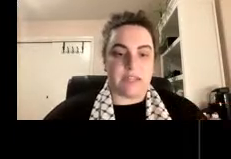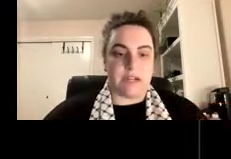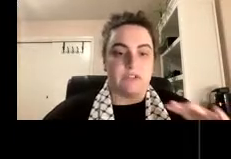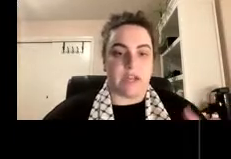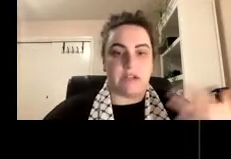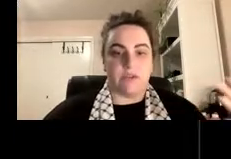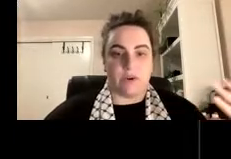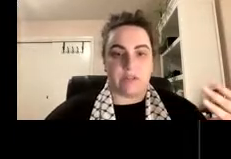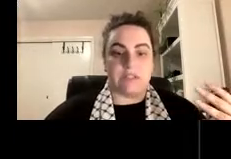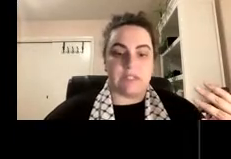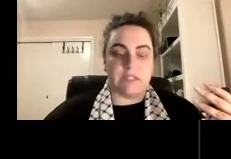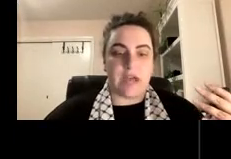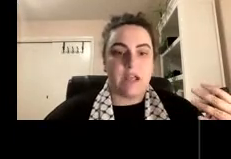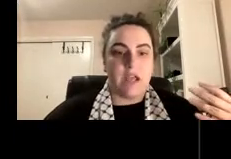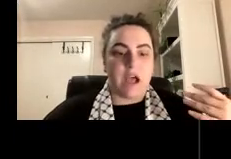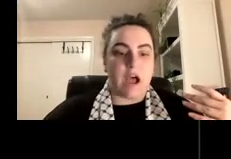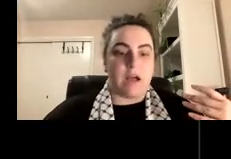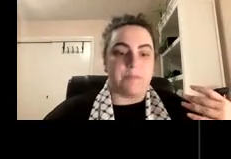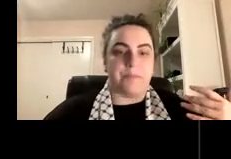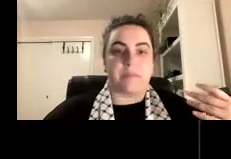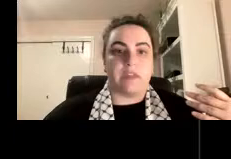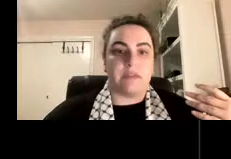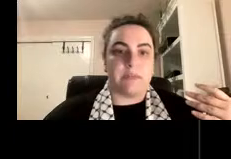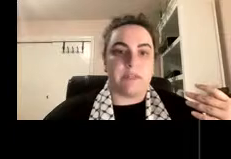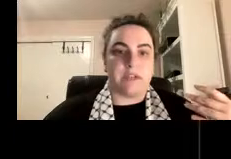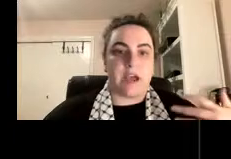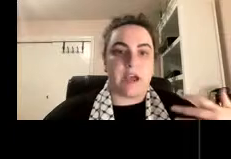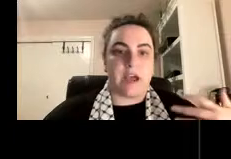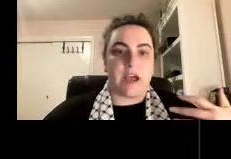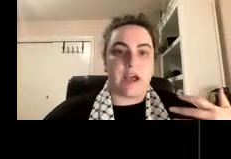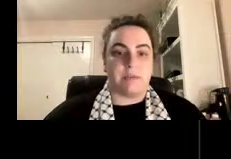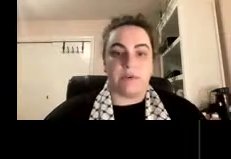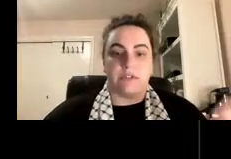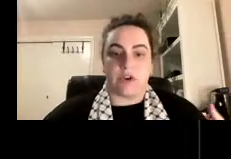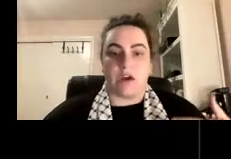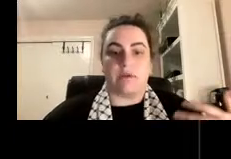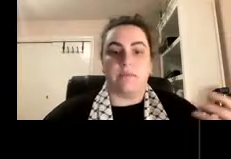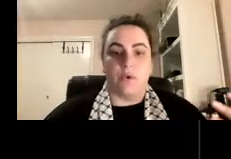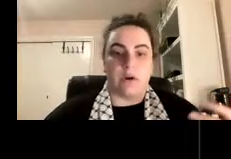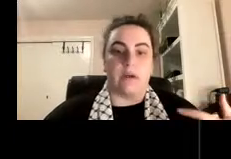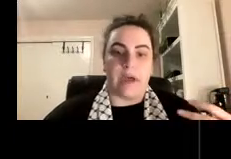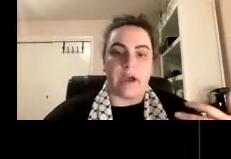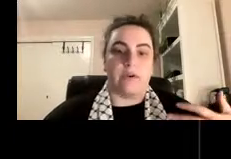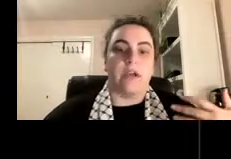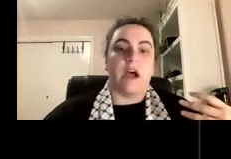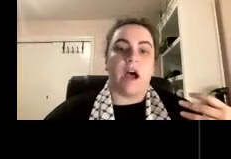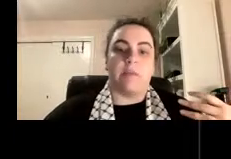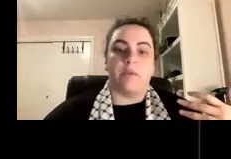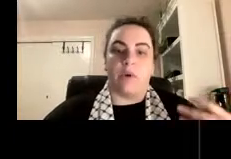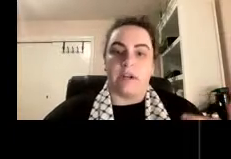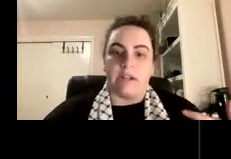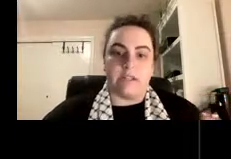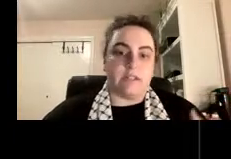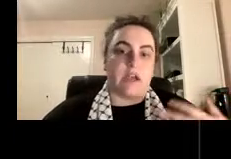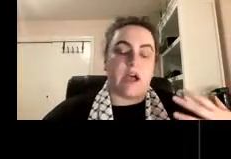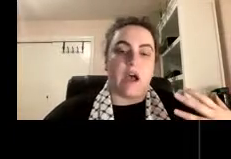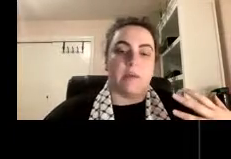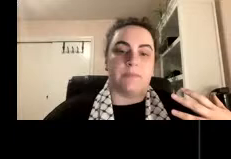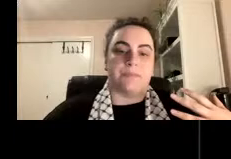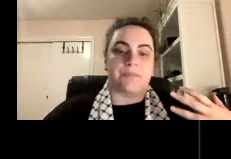that there so that you all can see that. In the meantime, I'm going to talk more about what it